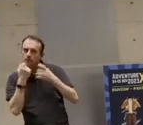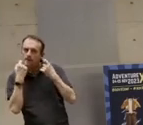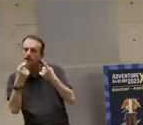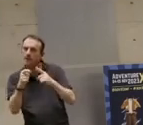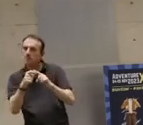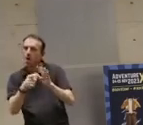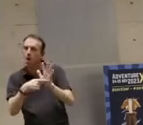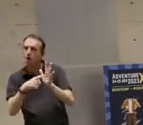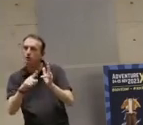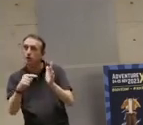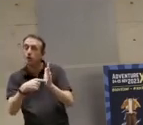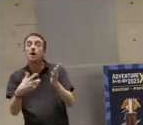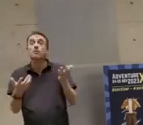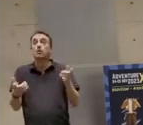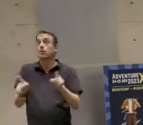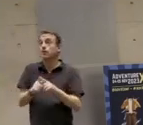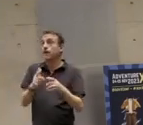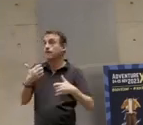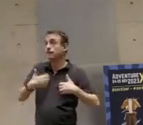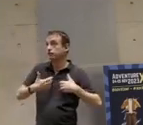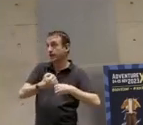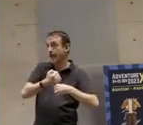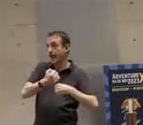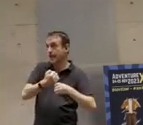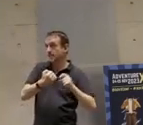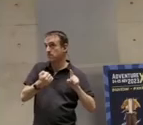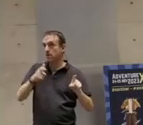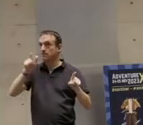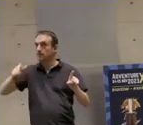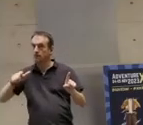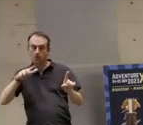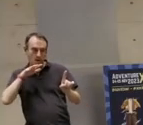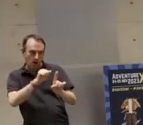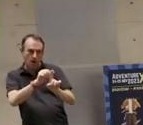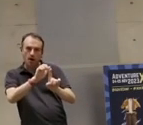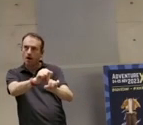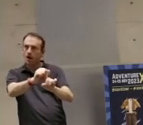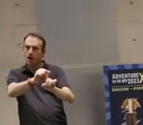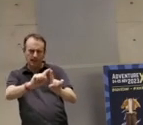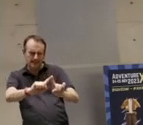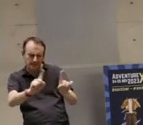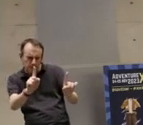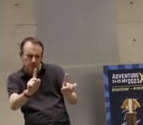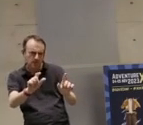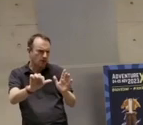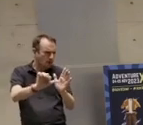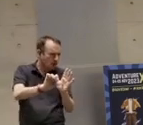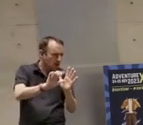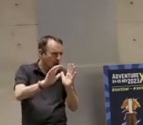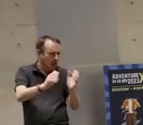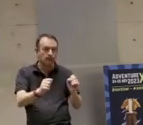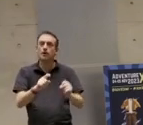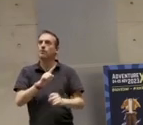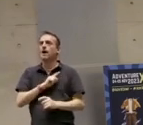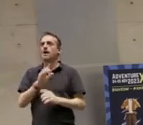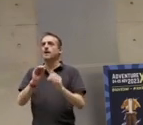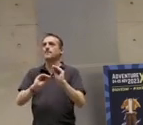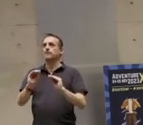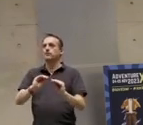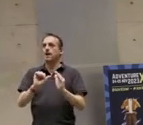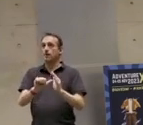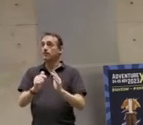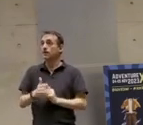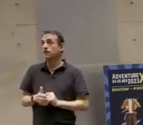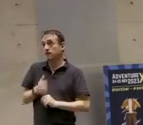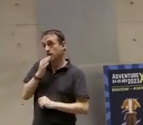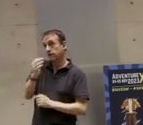So, just a little thing, but as you can see, what I've done here is I've asked our artists